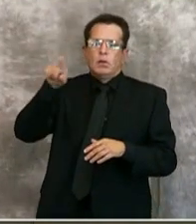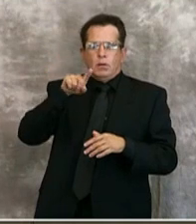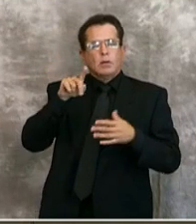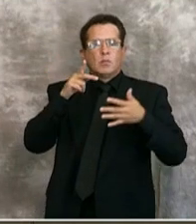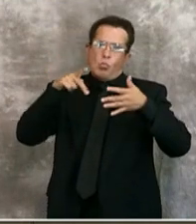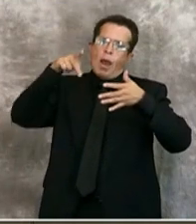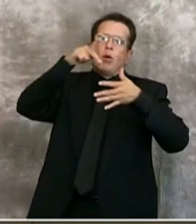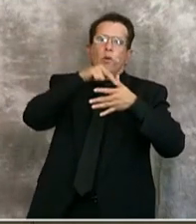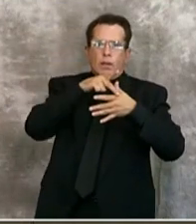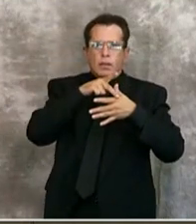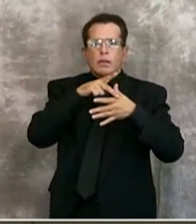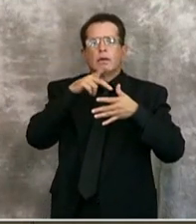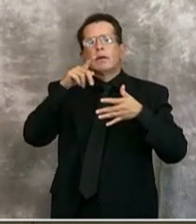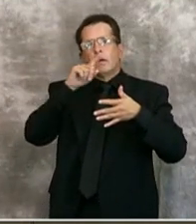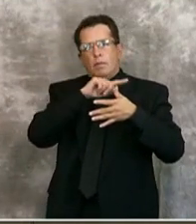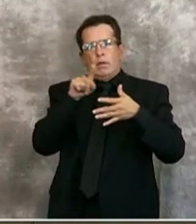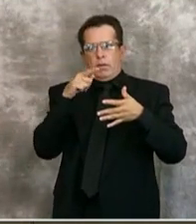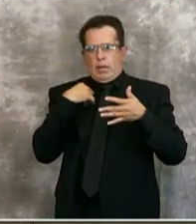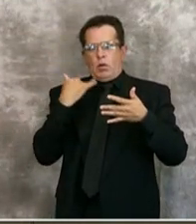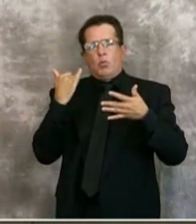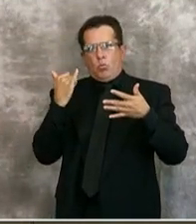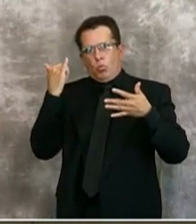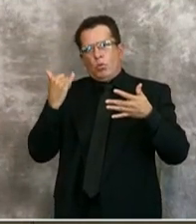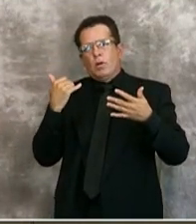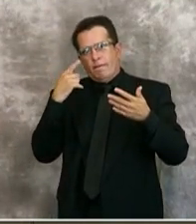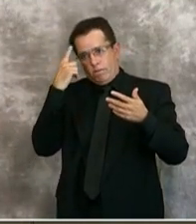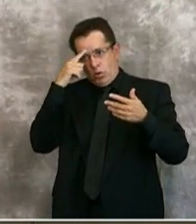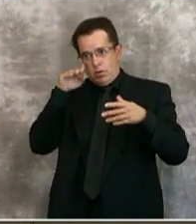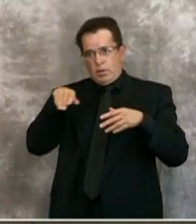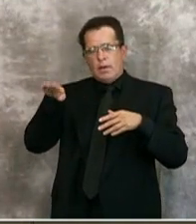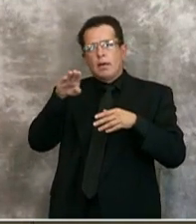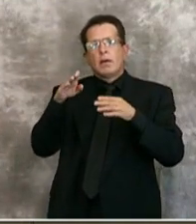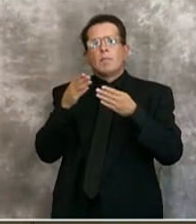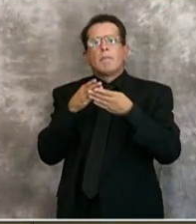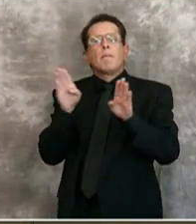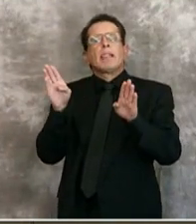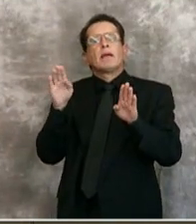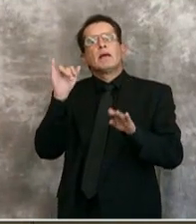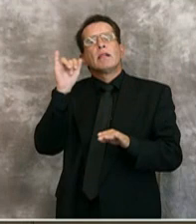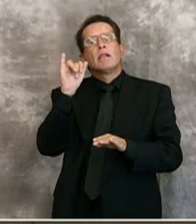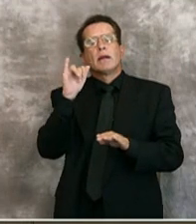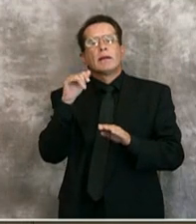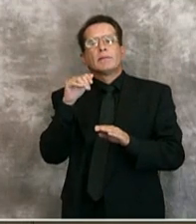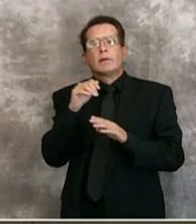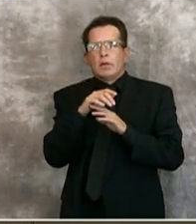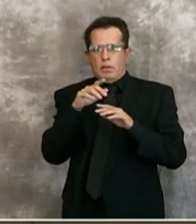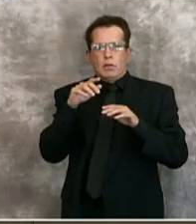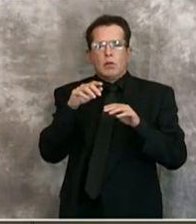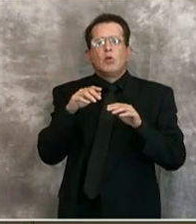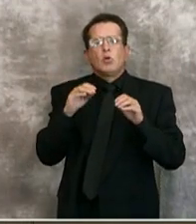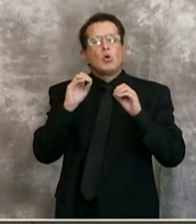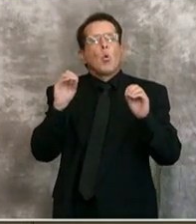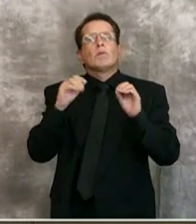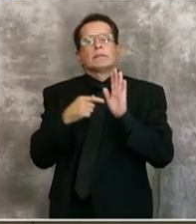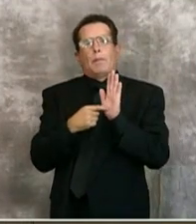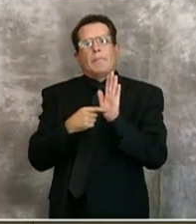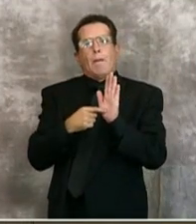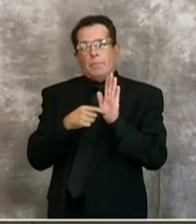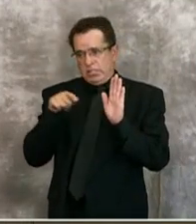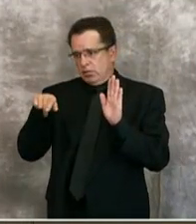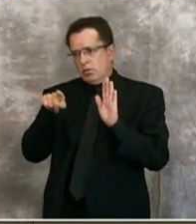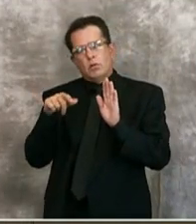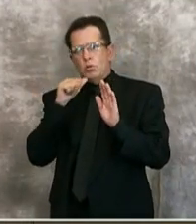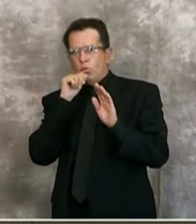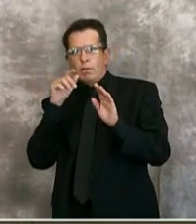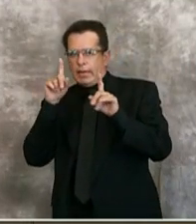are decreasing the focus on asymptomatics in that population and focusing